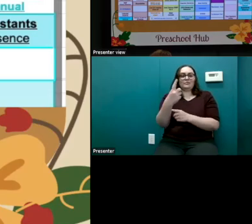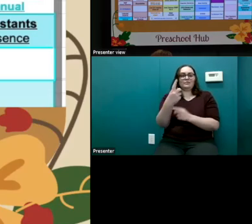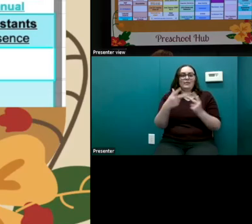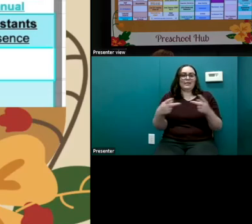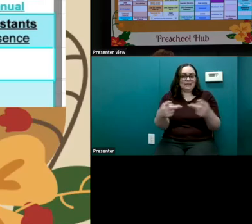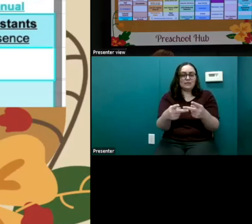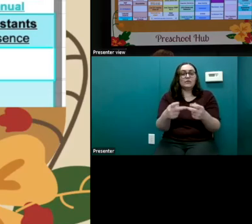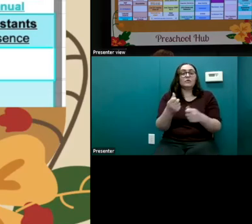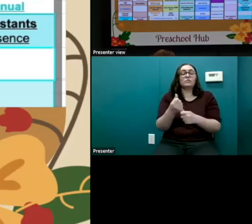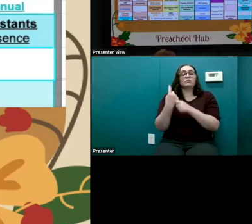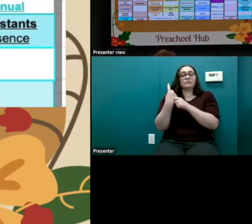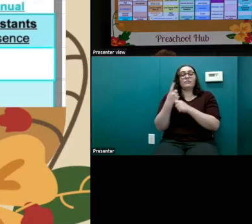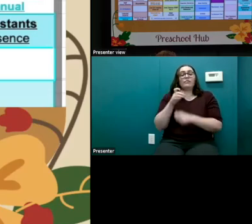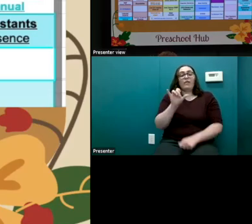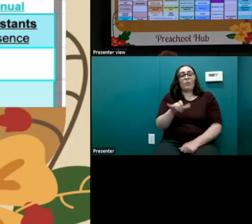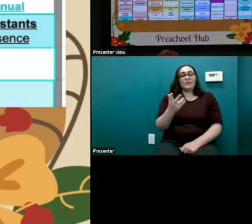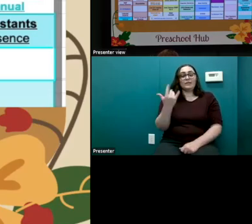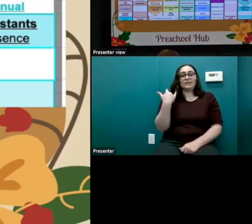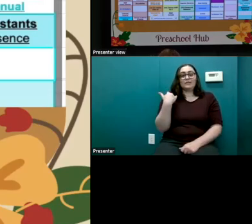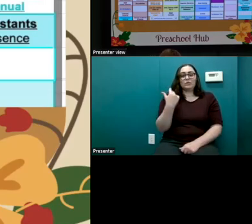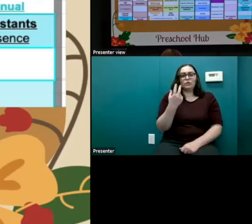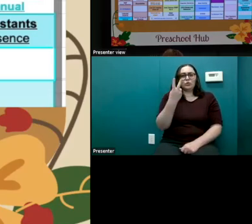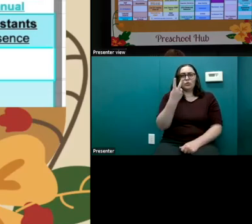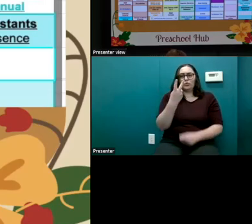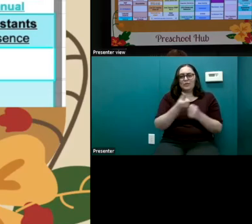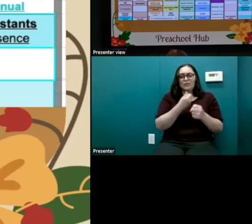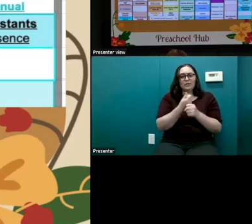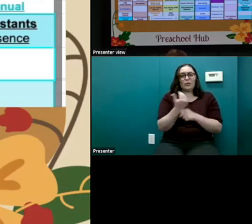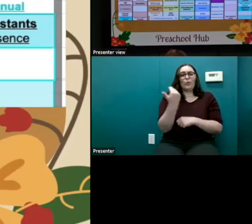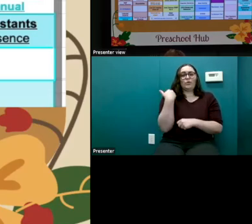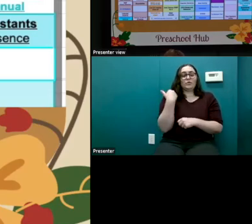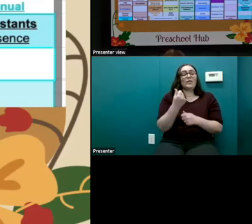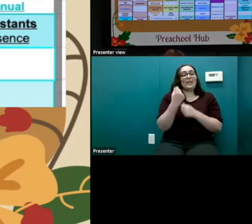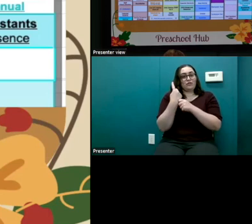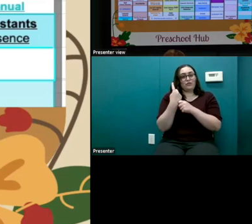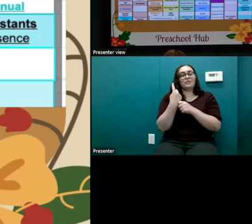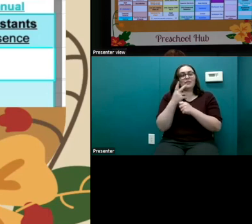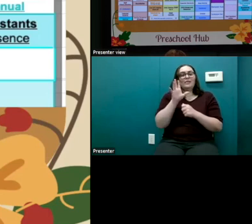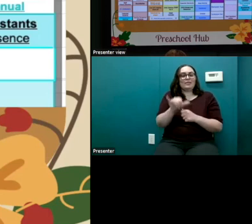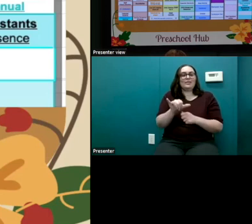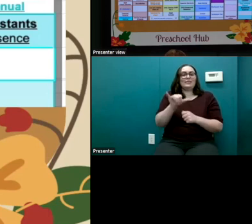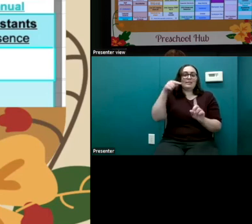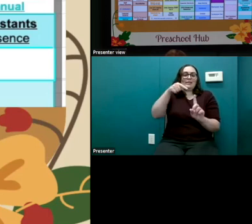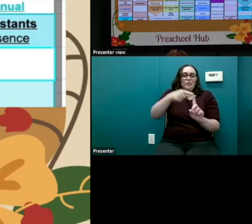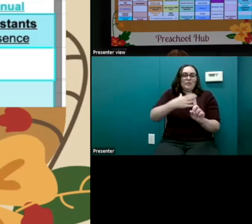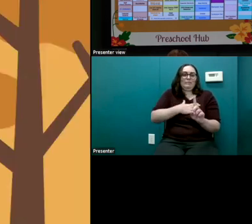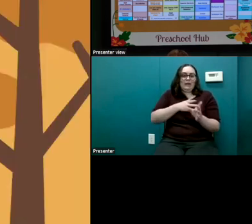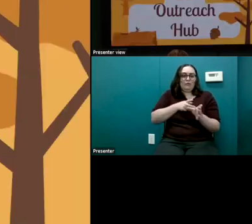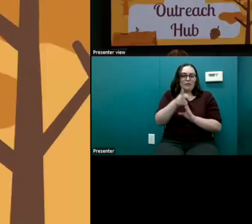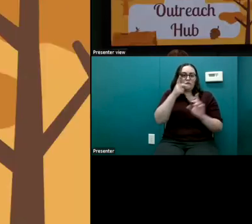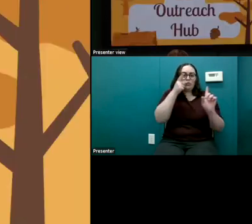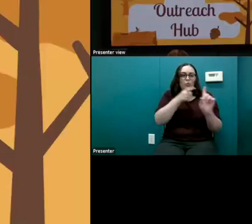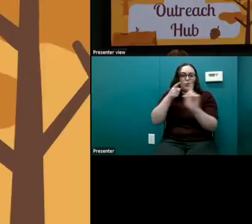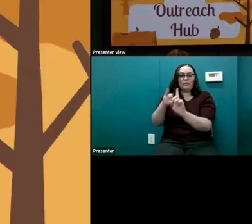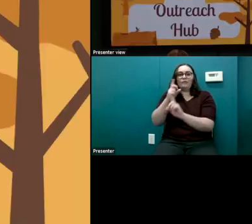last year, so that was 2 springs ago. So last year, this is what I made my professional goal, was to do that for our outreach